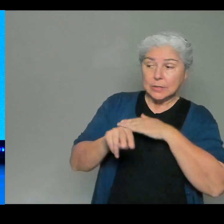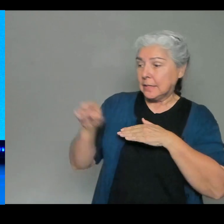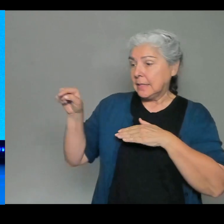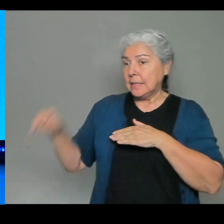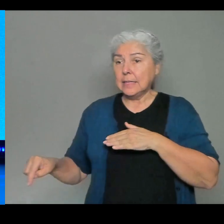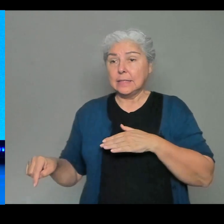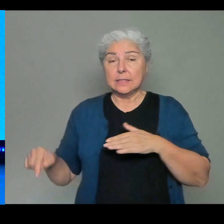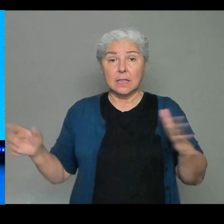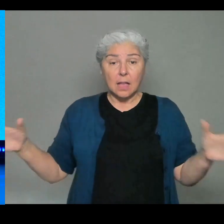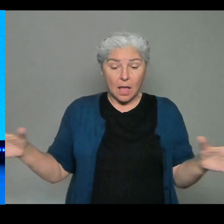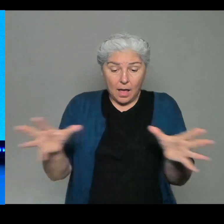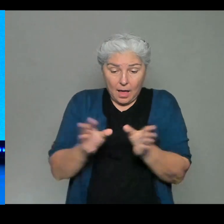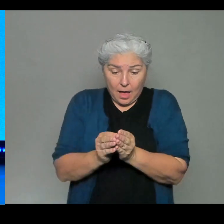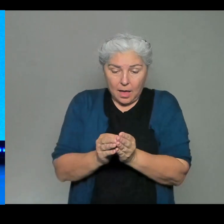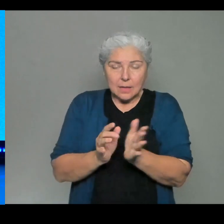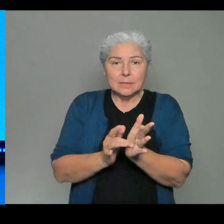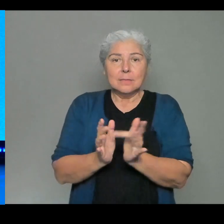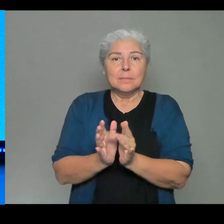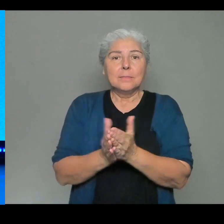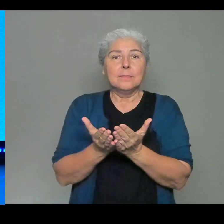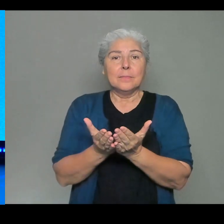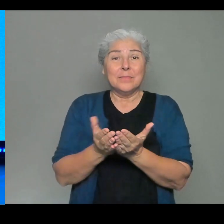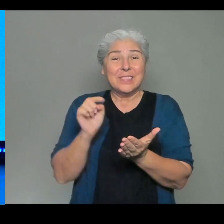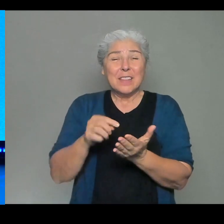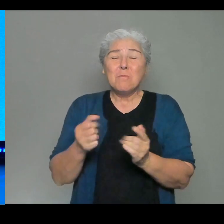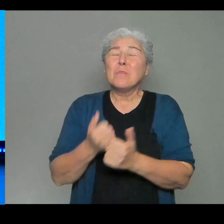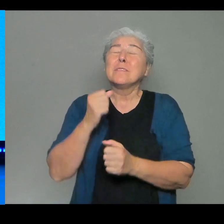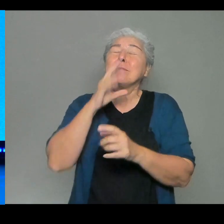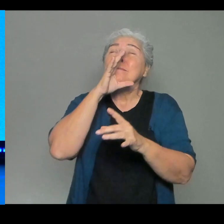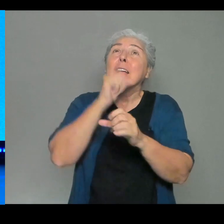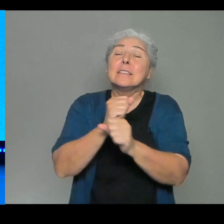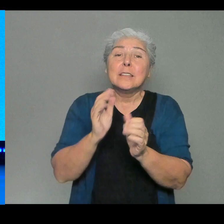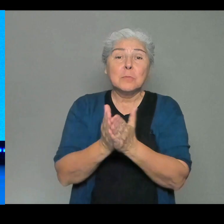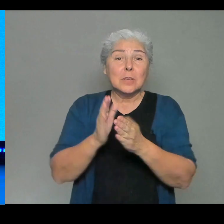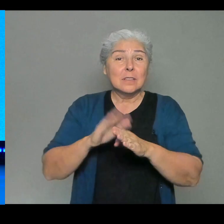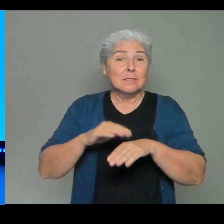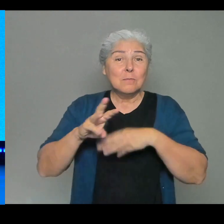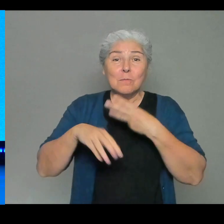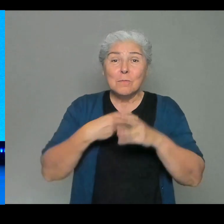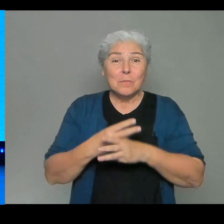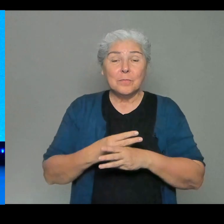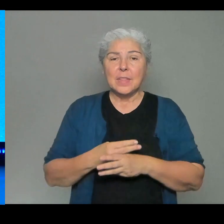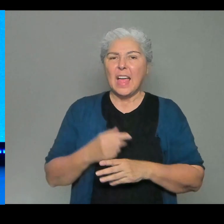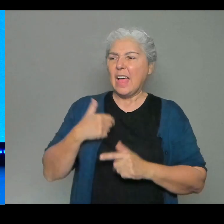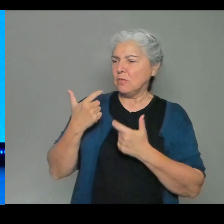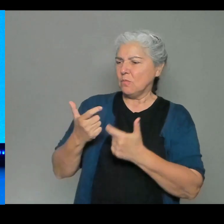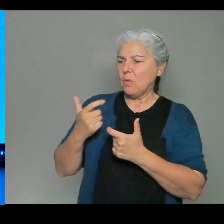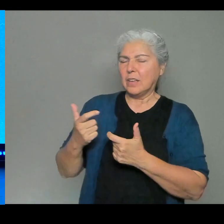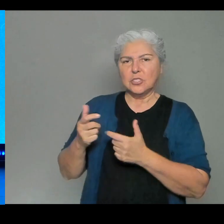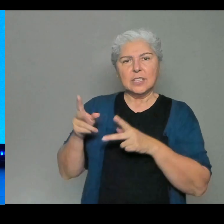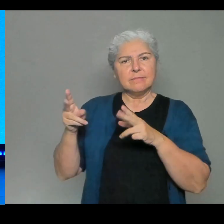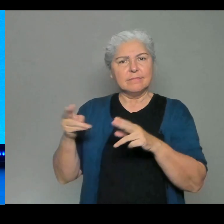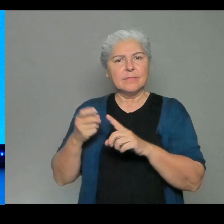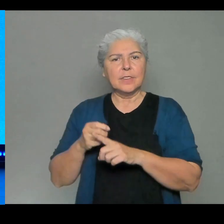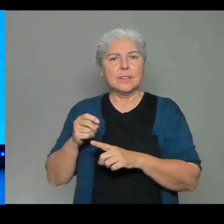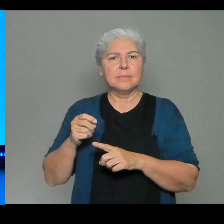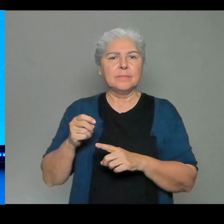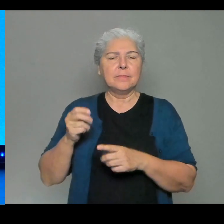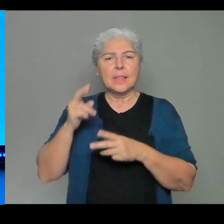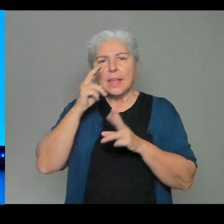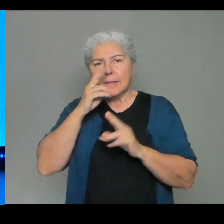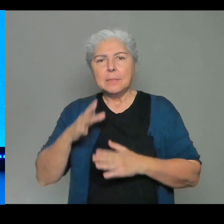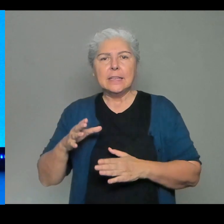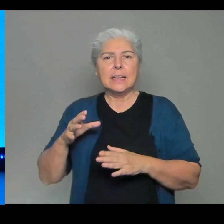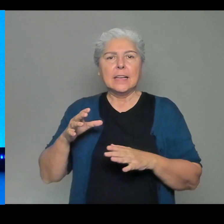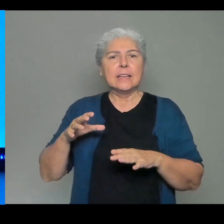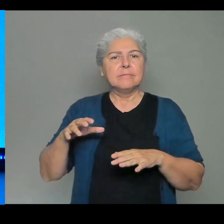predicted those. This book called the Bible is the most fascinating book on the planet. I was watching a clip from Trevor Noah. You don't know